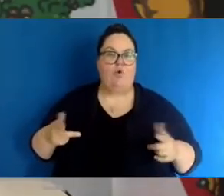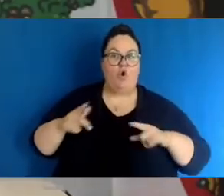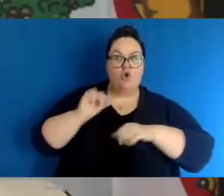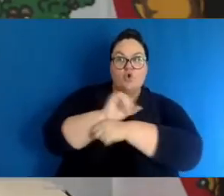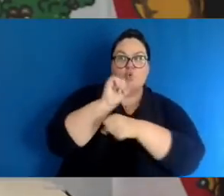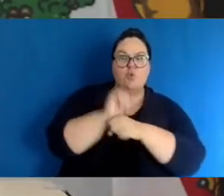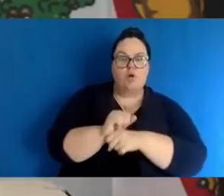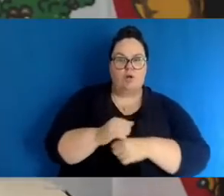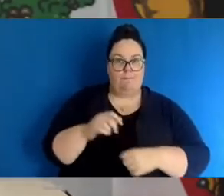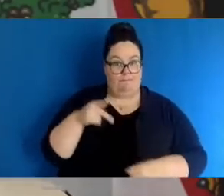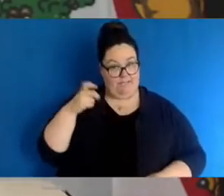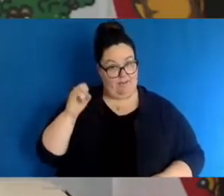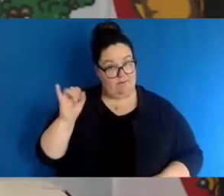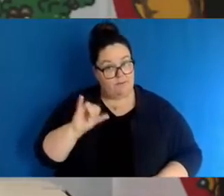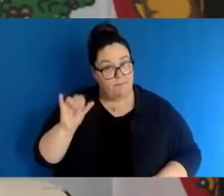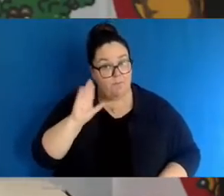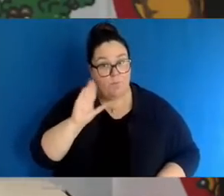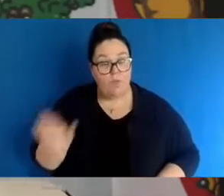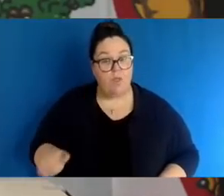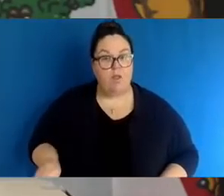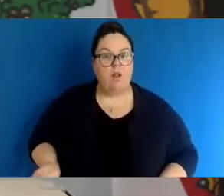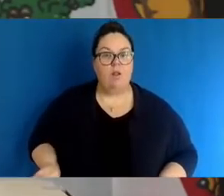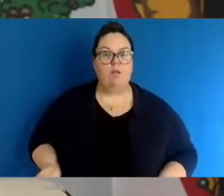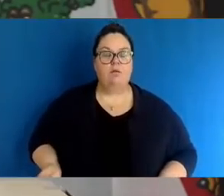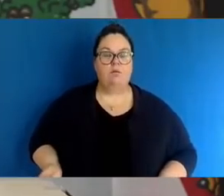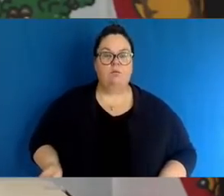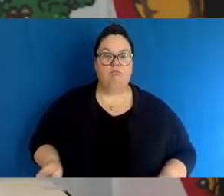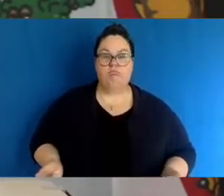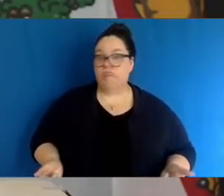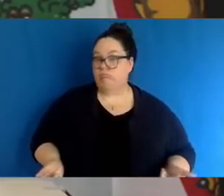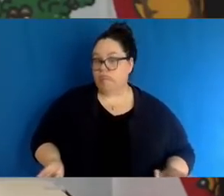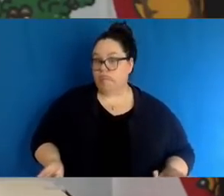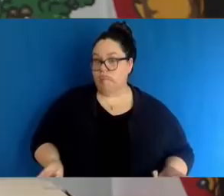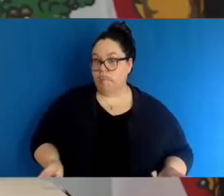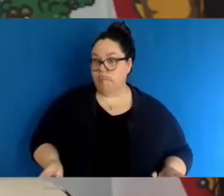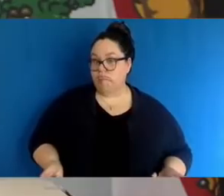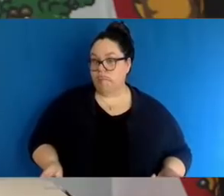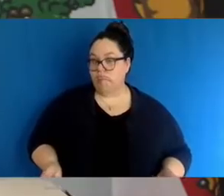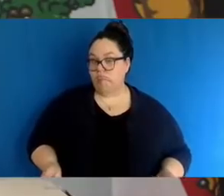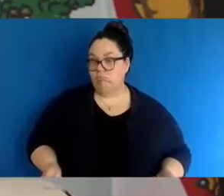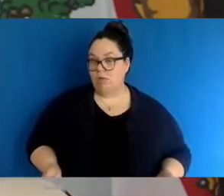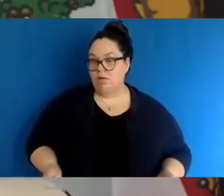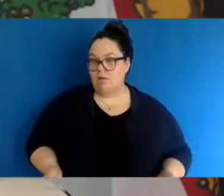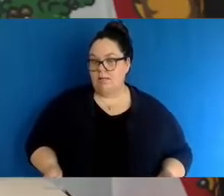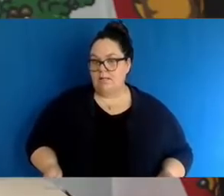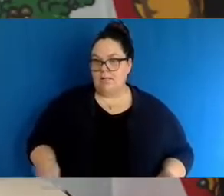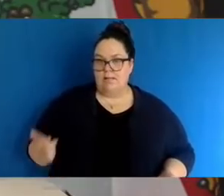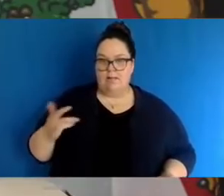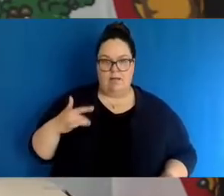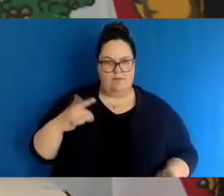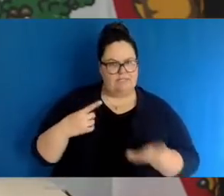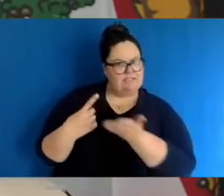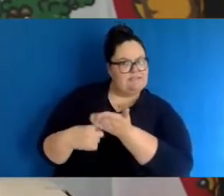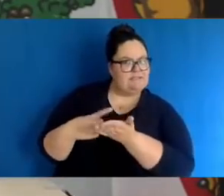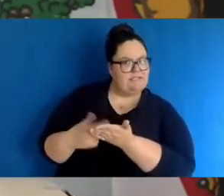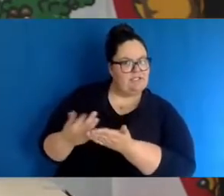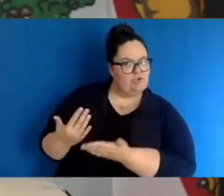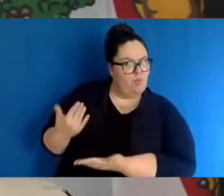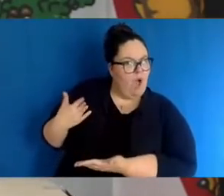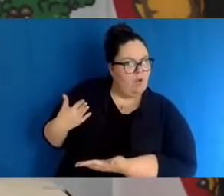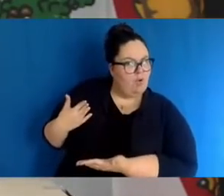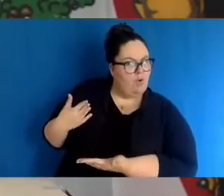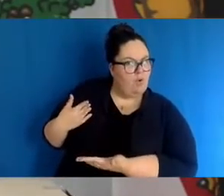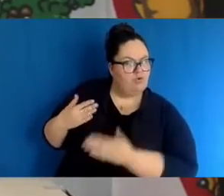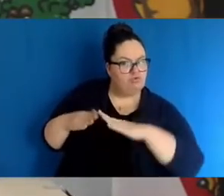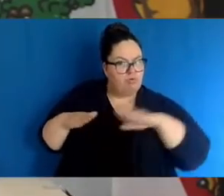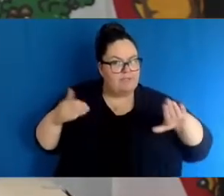Is PEI going to implement something like that? I think there was talk at one point of that being a